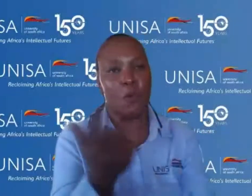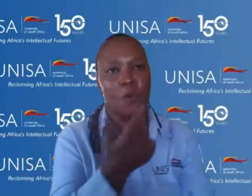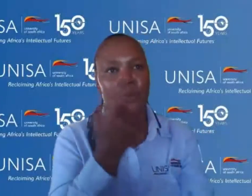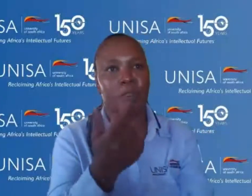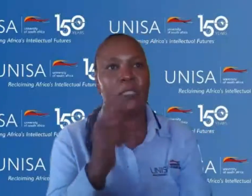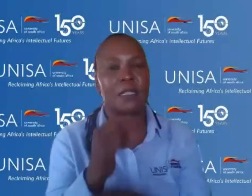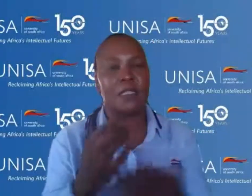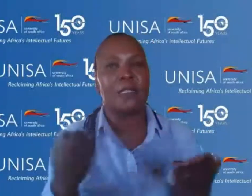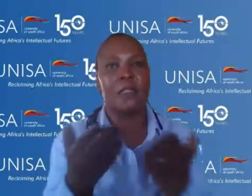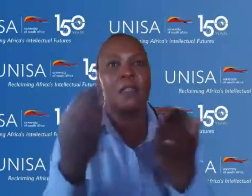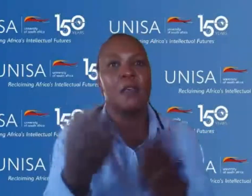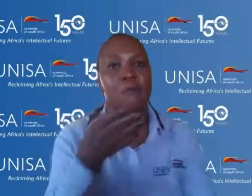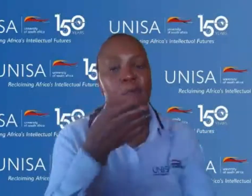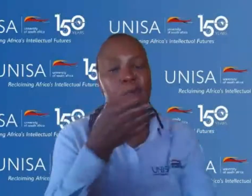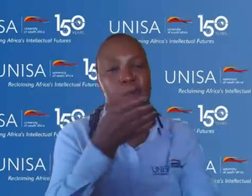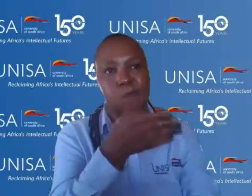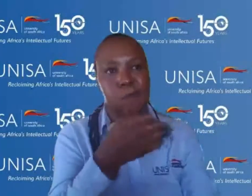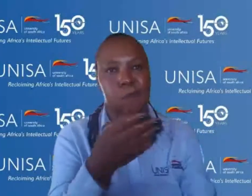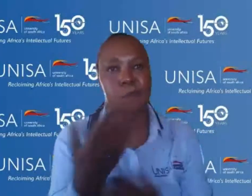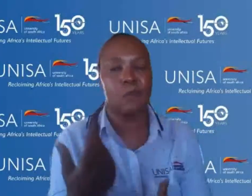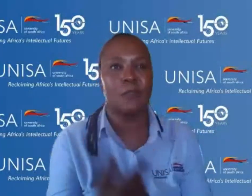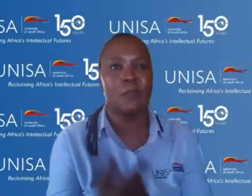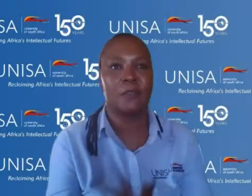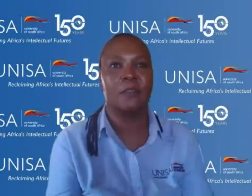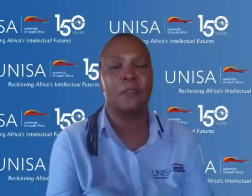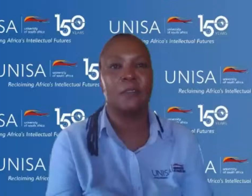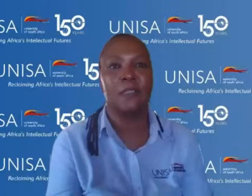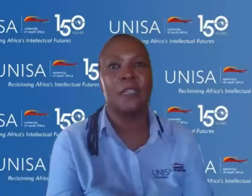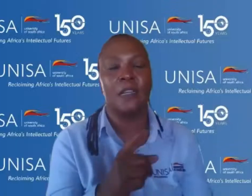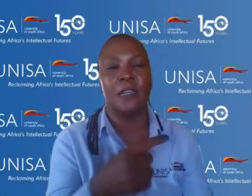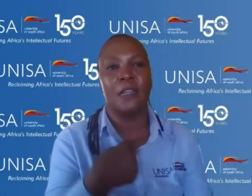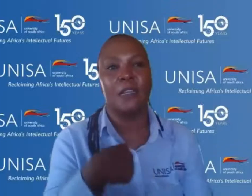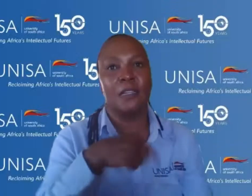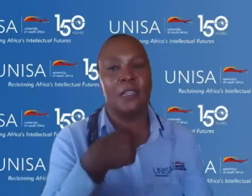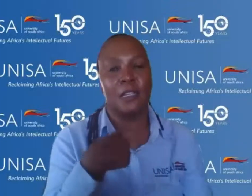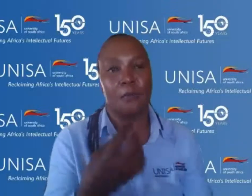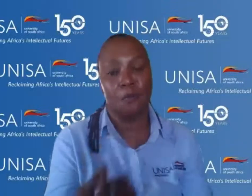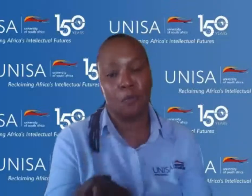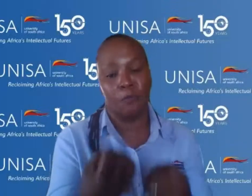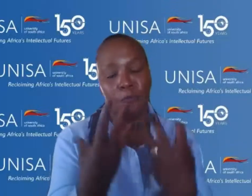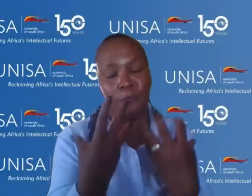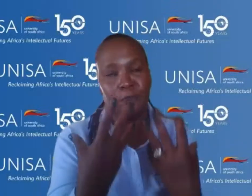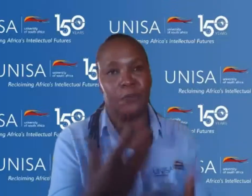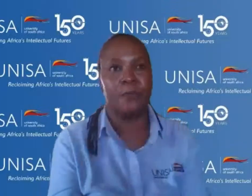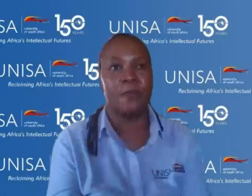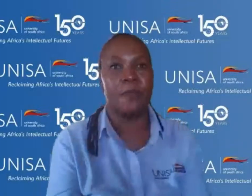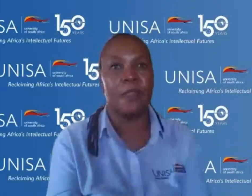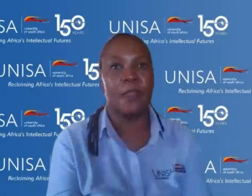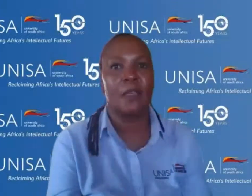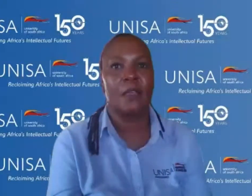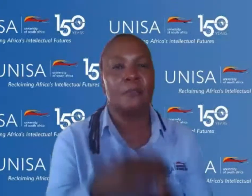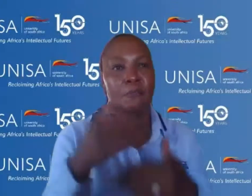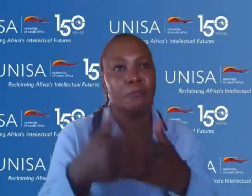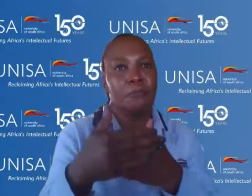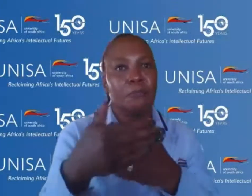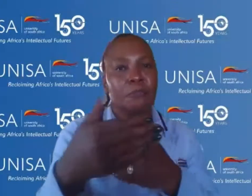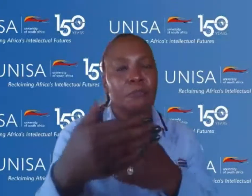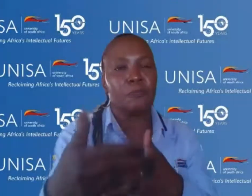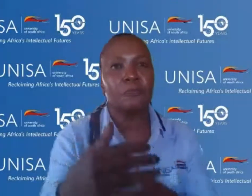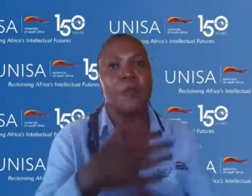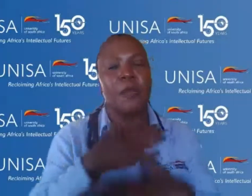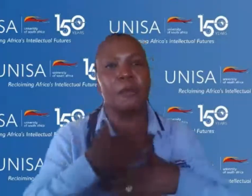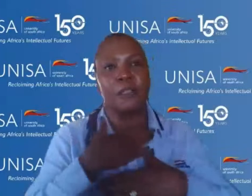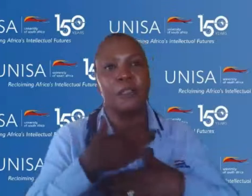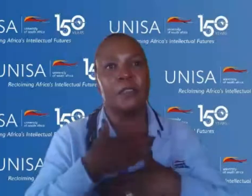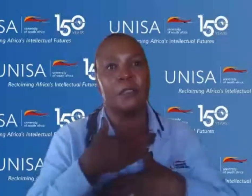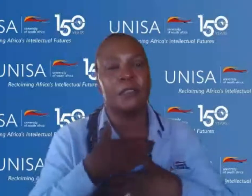and resources that are available that are at the disposal. Also, let me extend my appreciation to the colleagues from ACSWIT